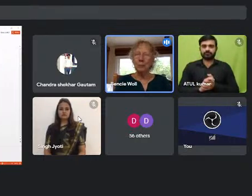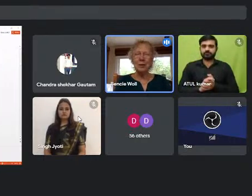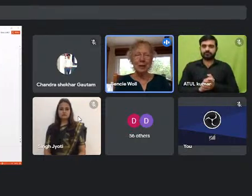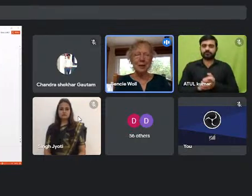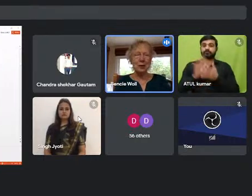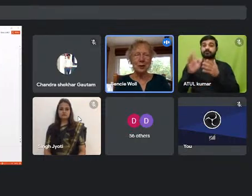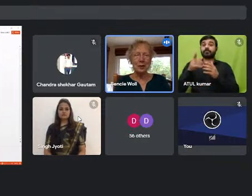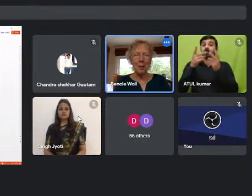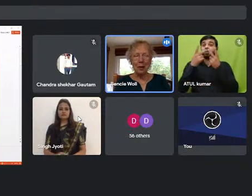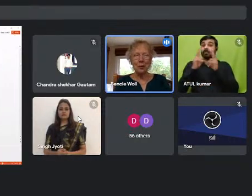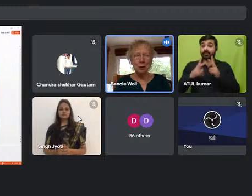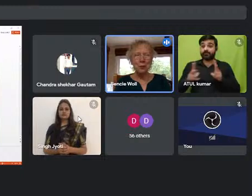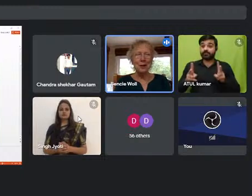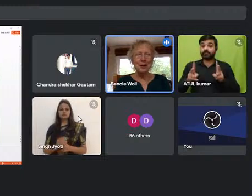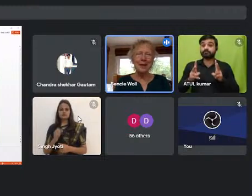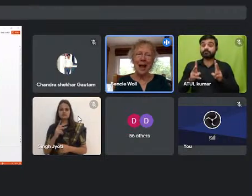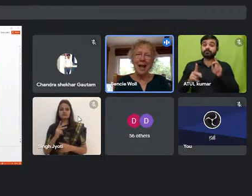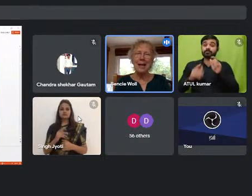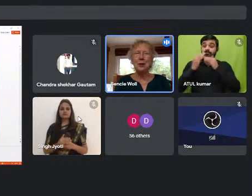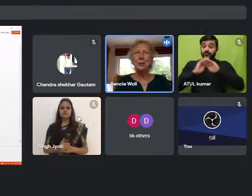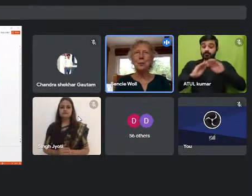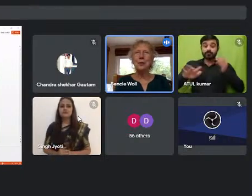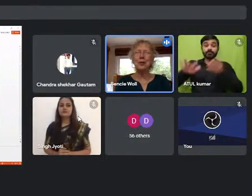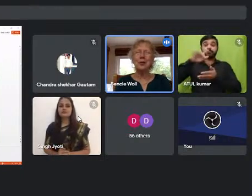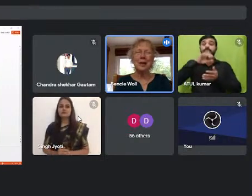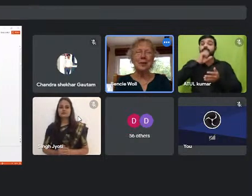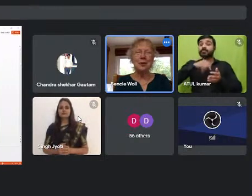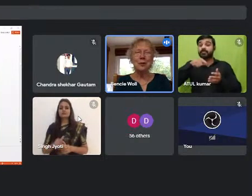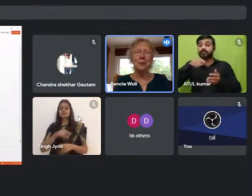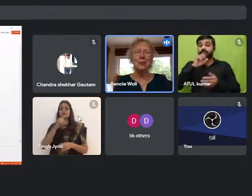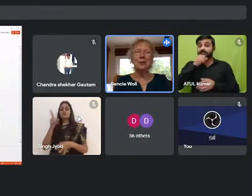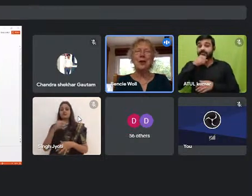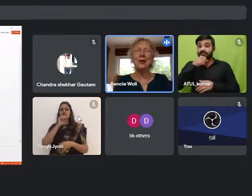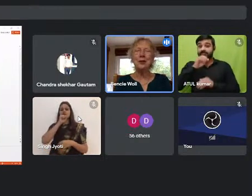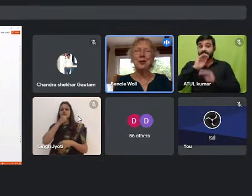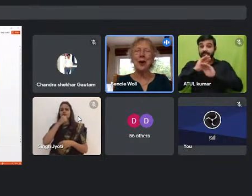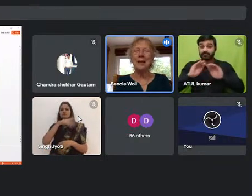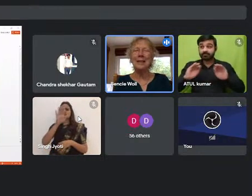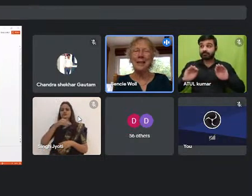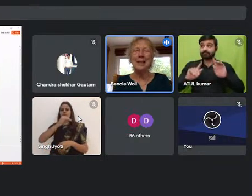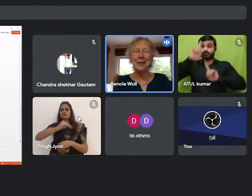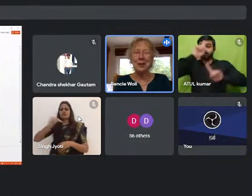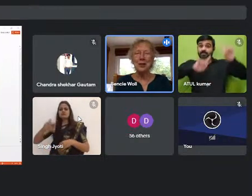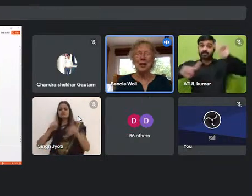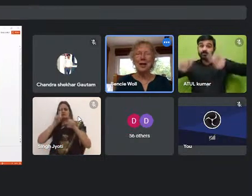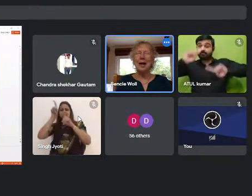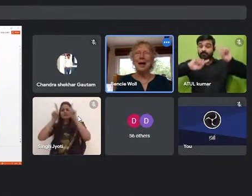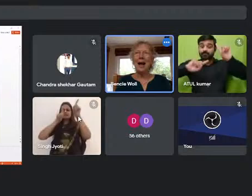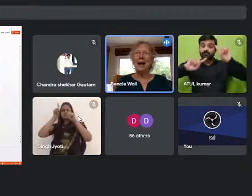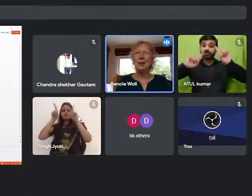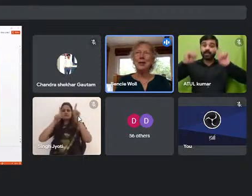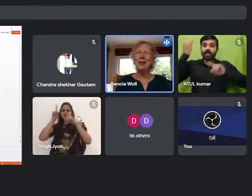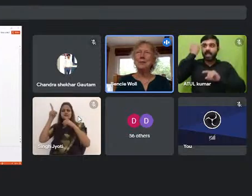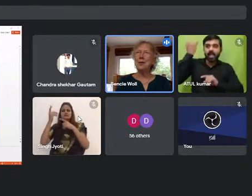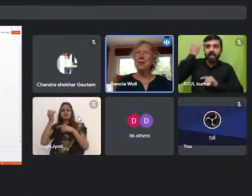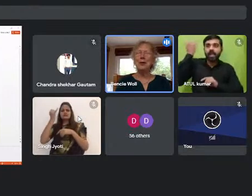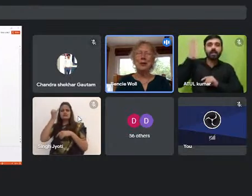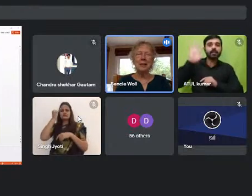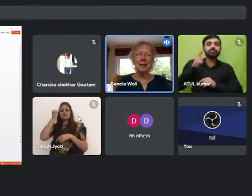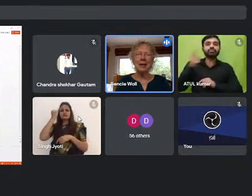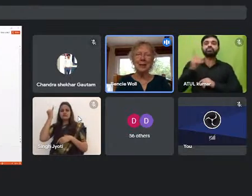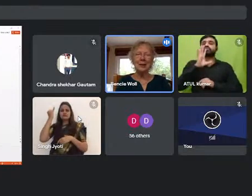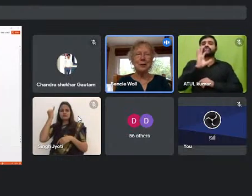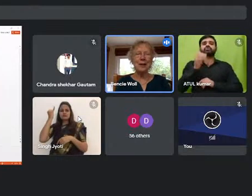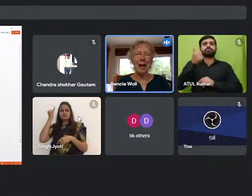And there are differences among children, and the age at which children gesture ideas actually is a very